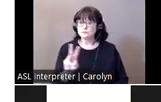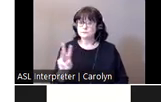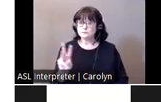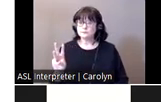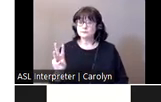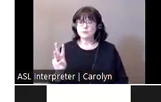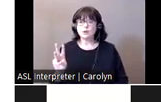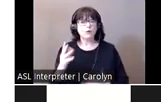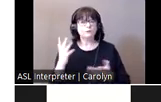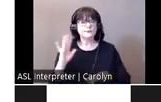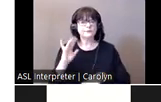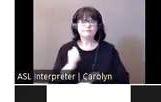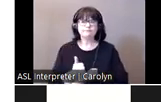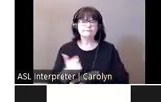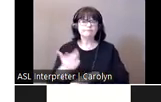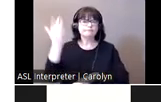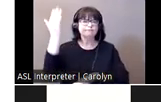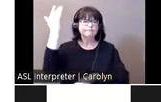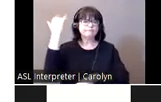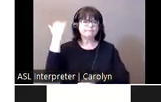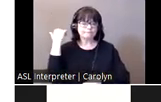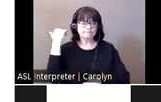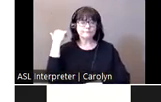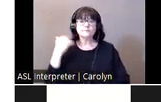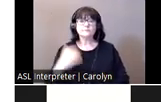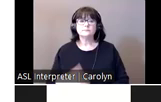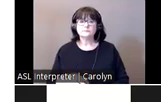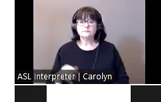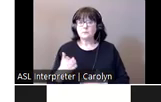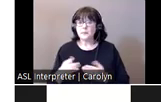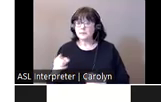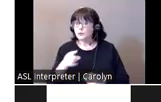long time. And although it's not appearing on your screen,